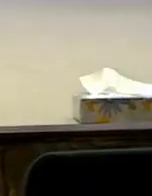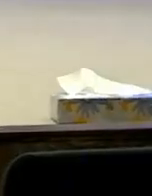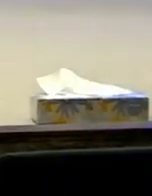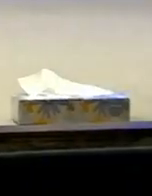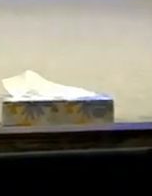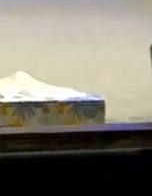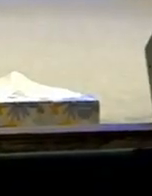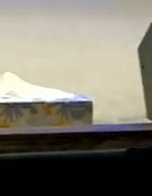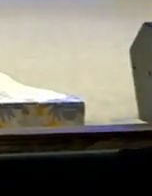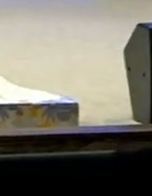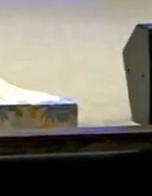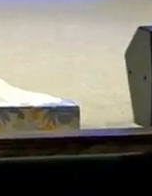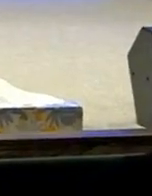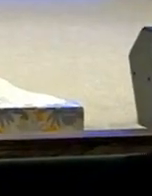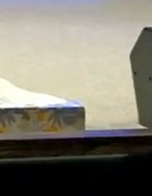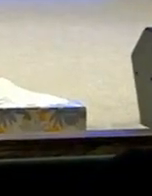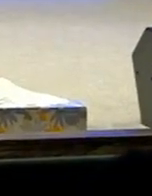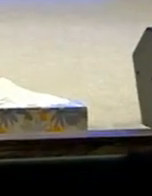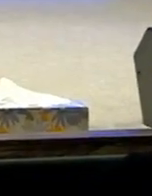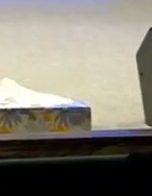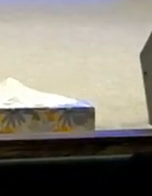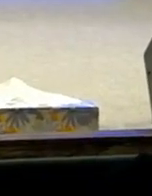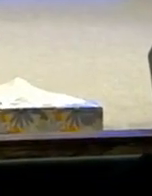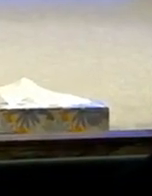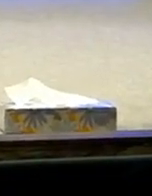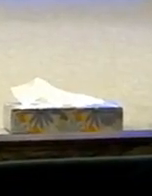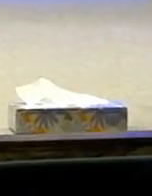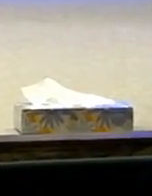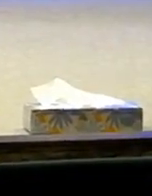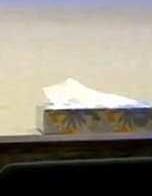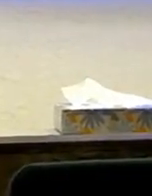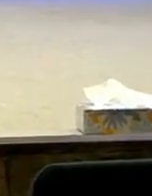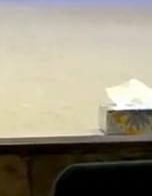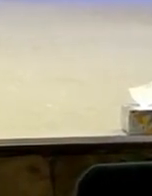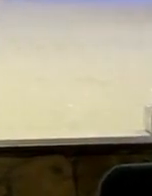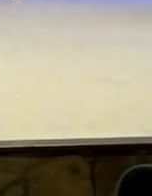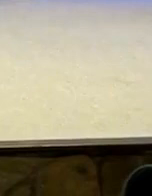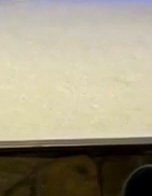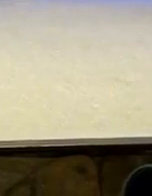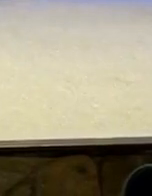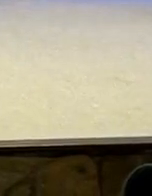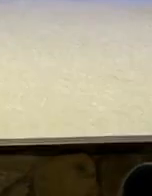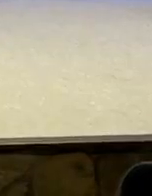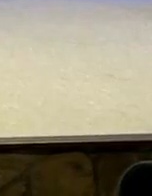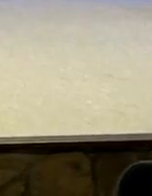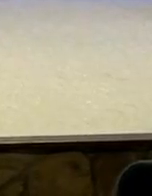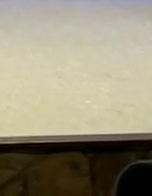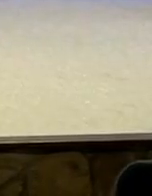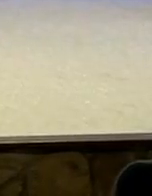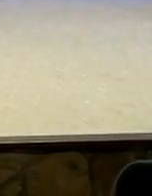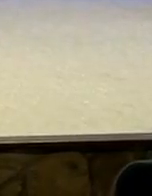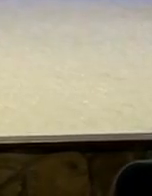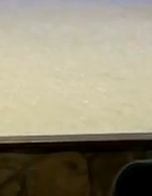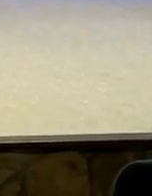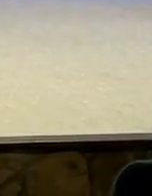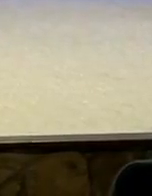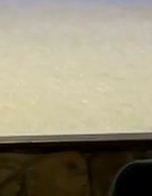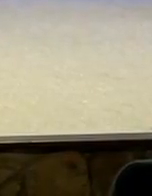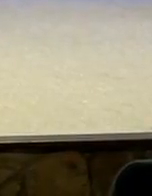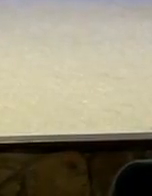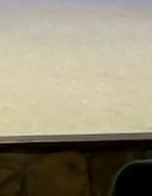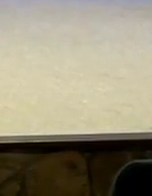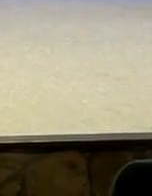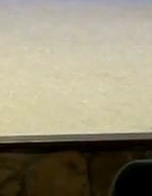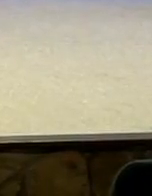love never changes. Amen. So I'm going to be determined that I'm not going to let anything else determine my praise except